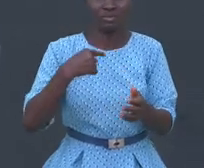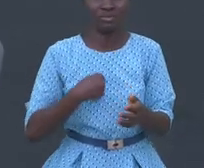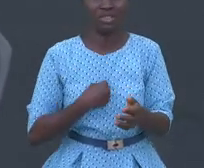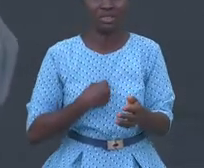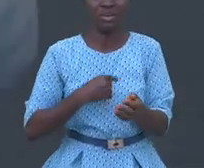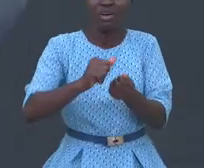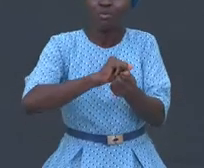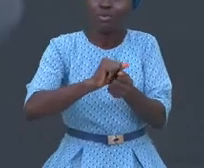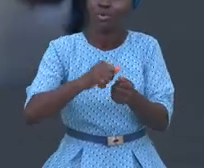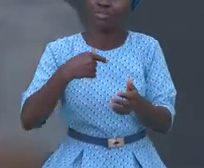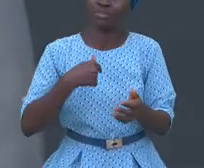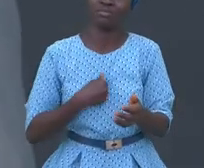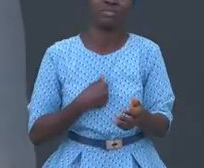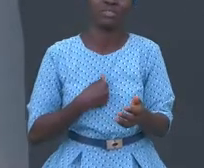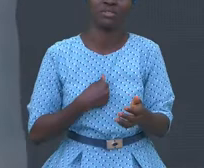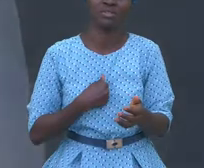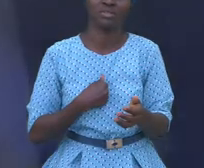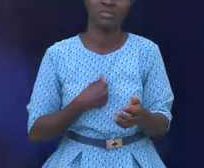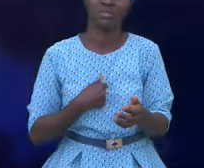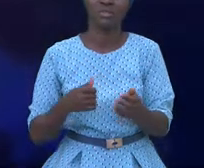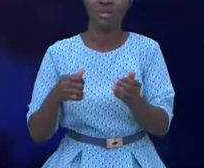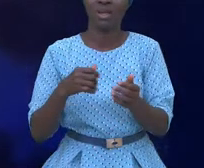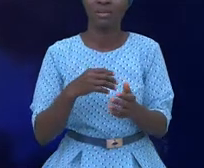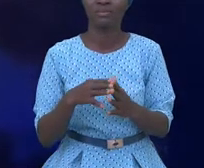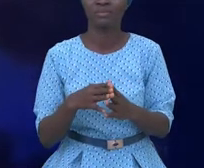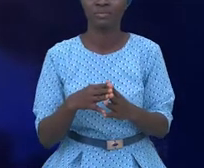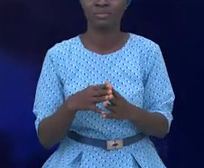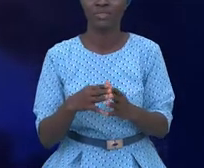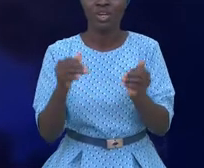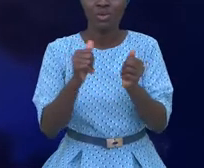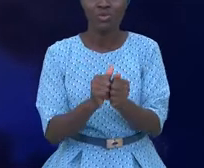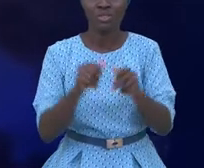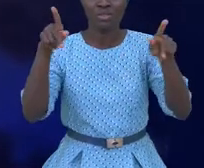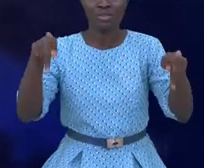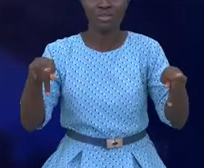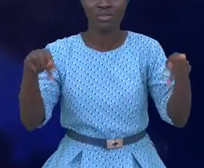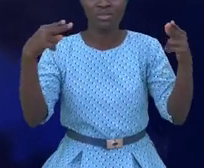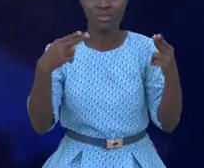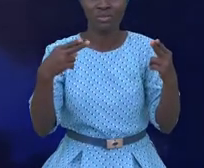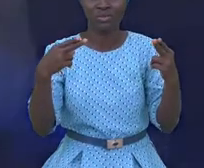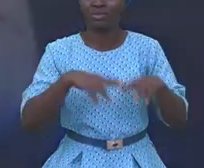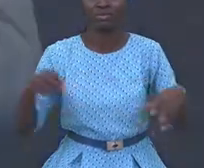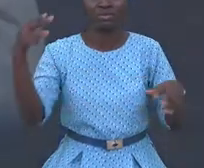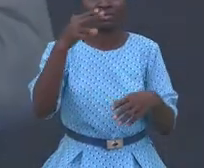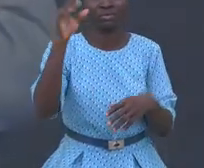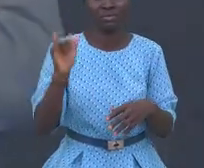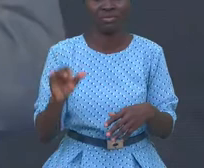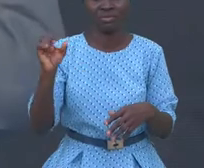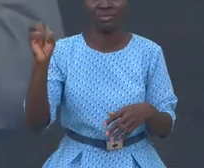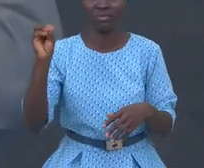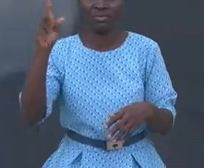Me. Purge me with hyssop, and I shall be clean. You're